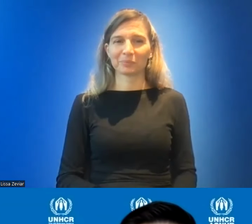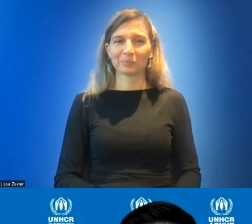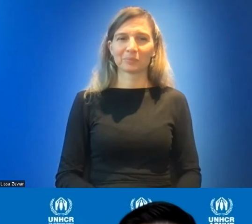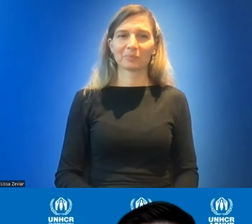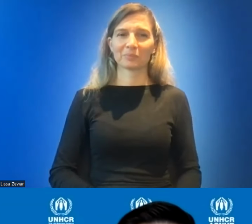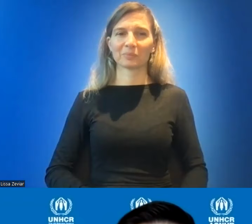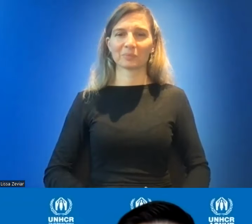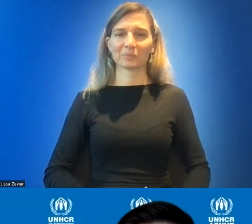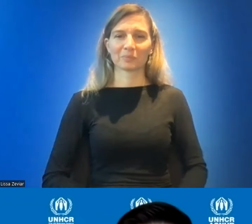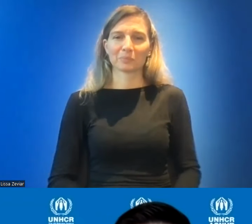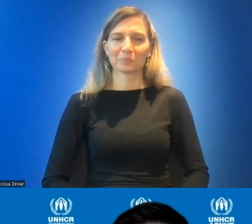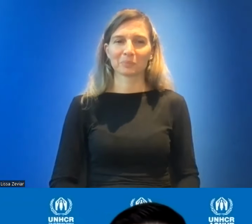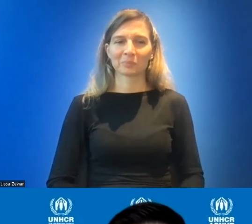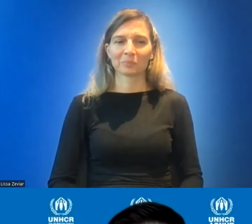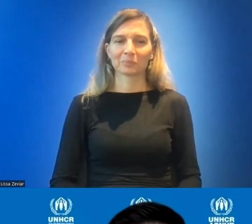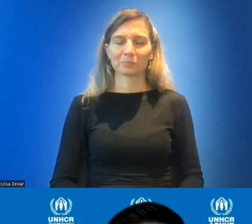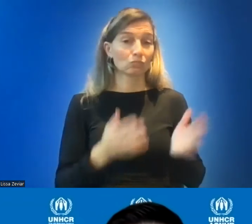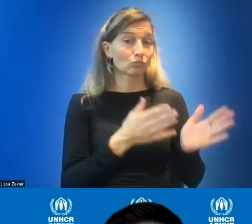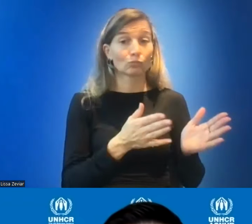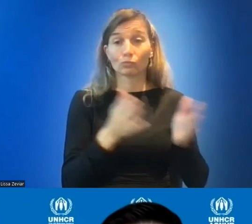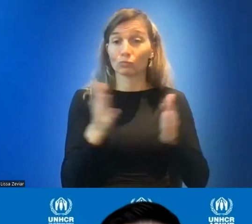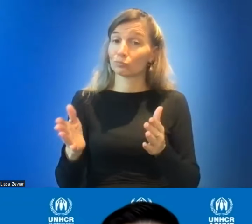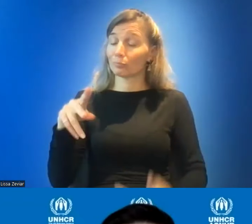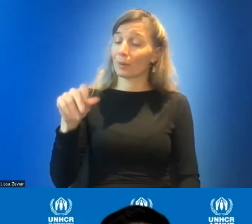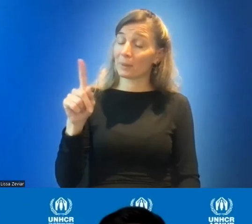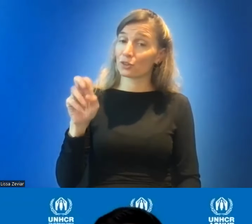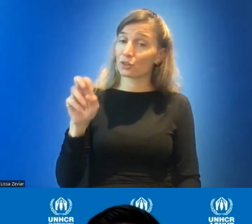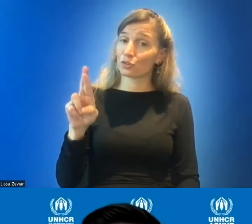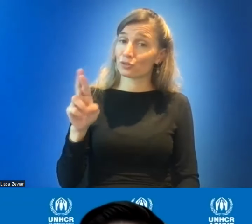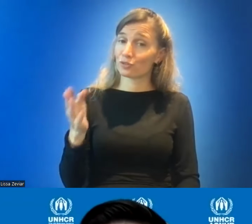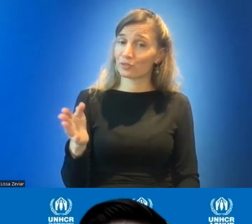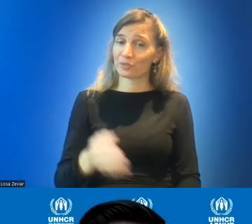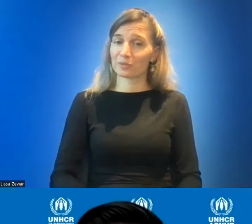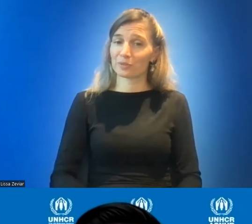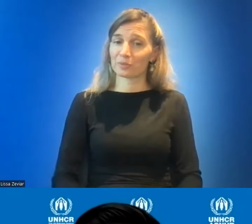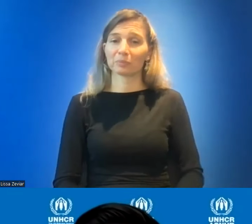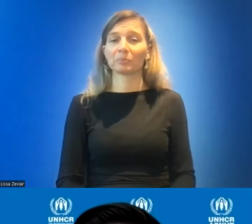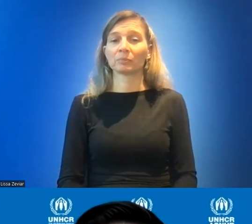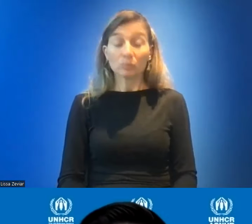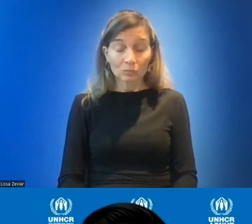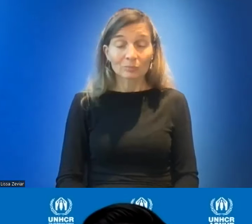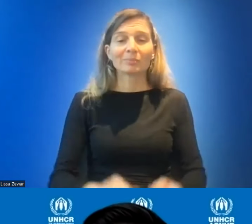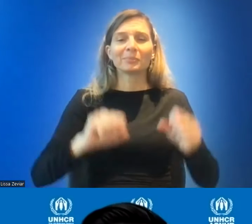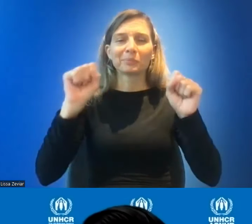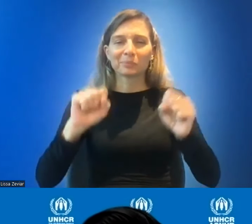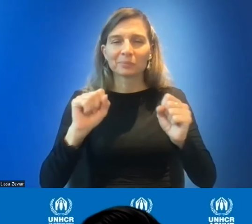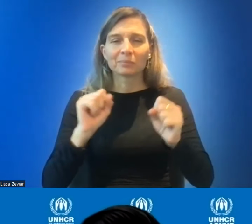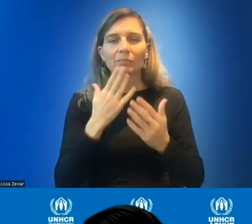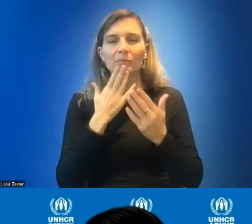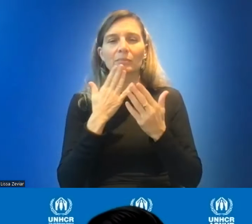We can take turns. So Peter, would you like to go? Oh, sure. Thanks, Ricardo, and thanks, Sylvester, for the